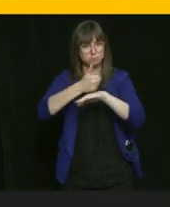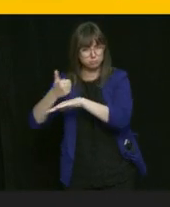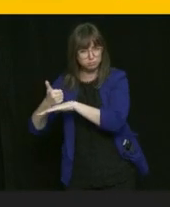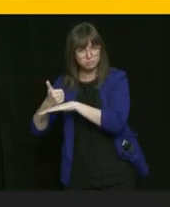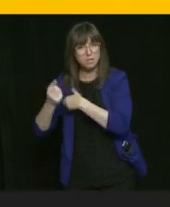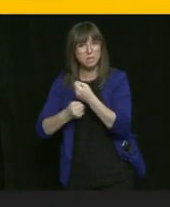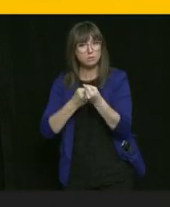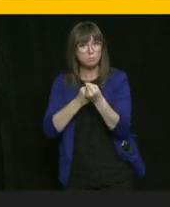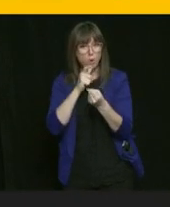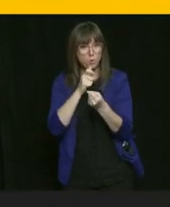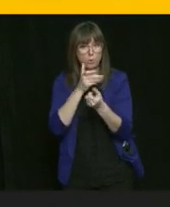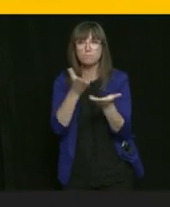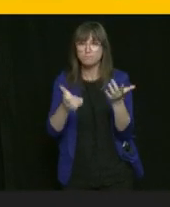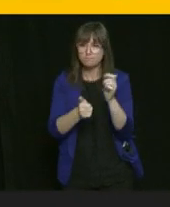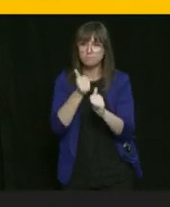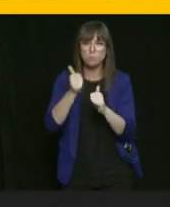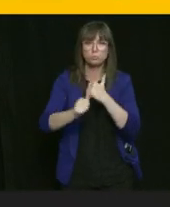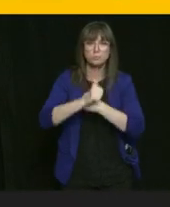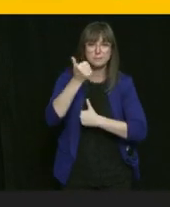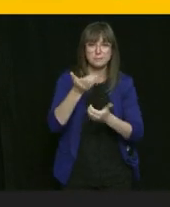vulnerable.